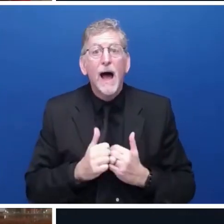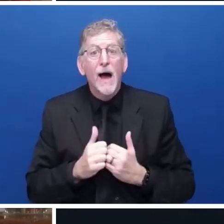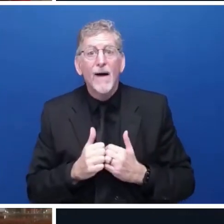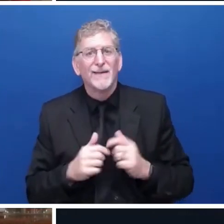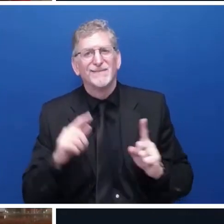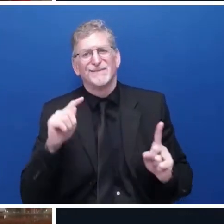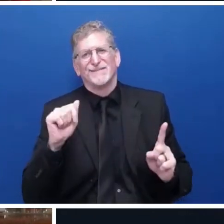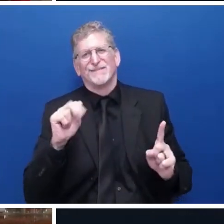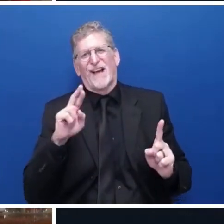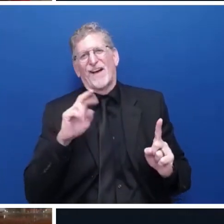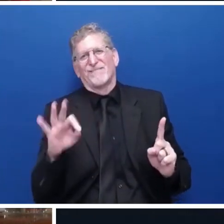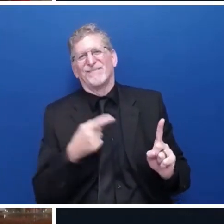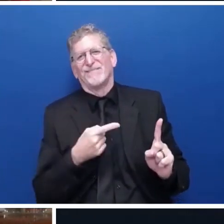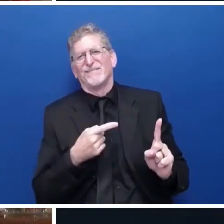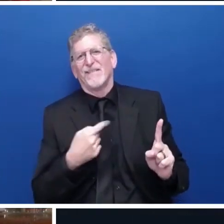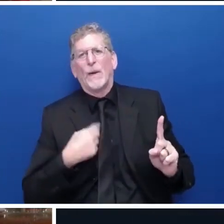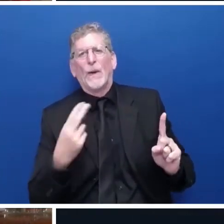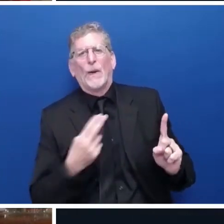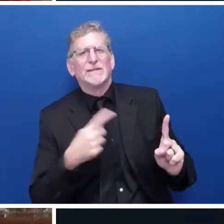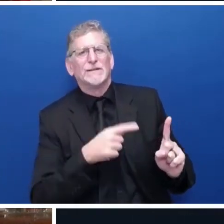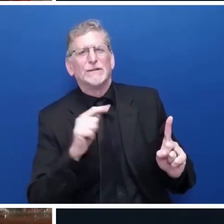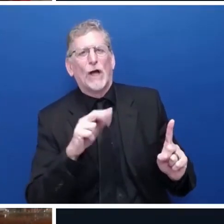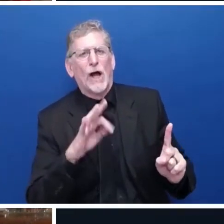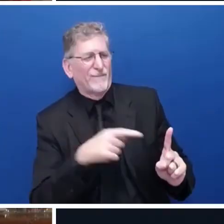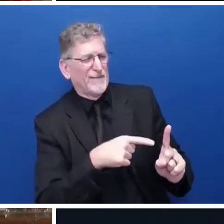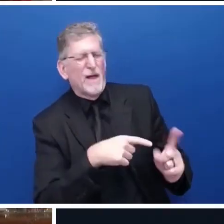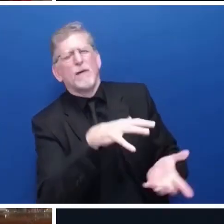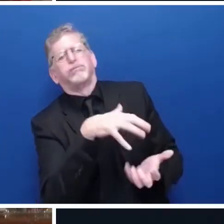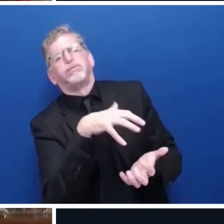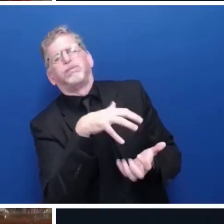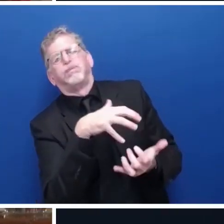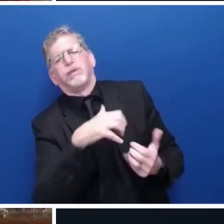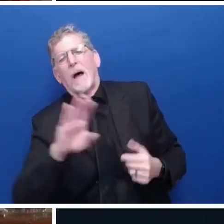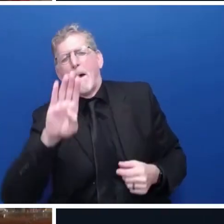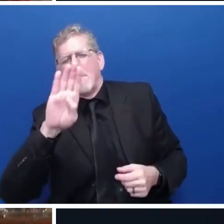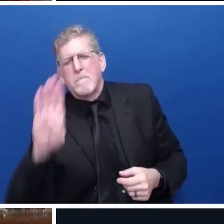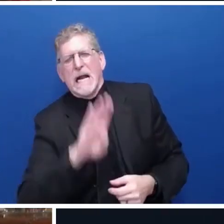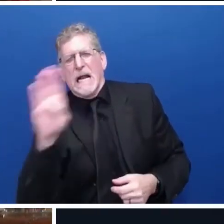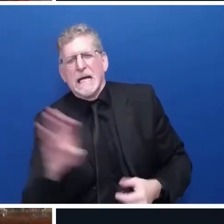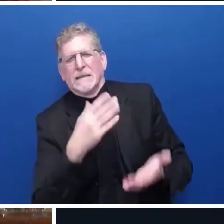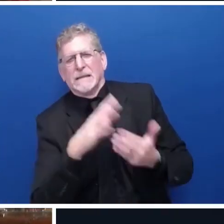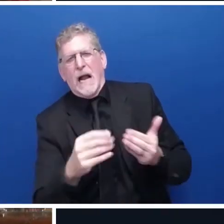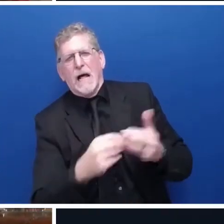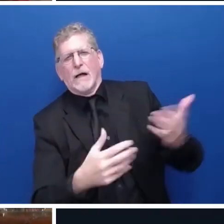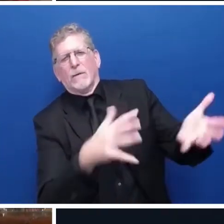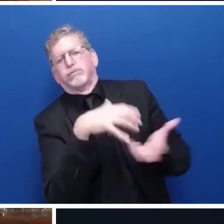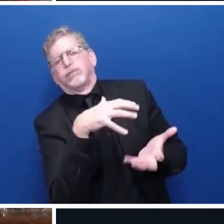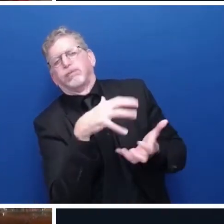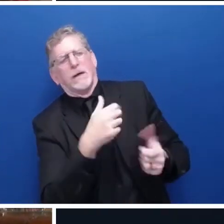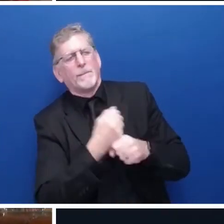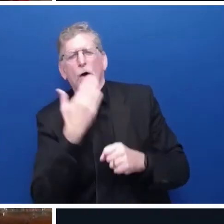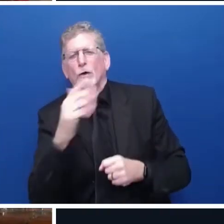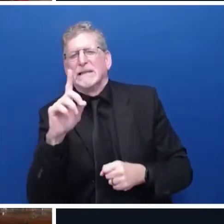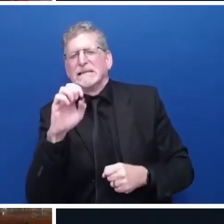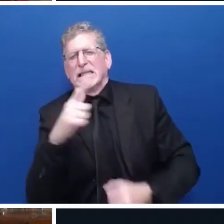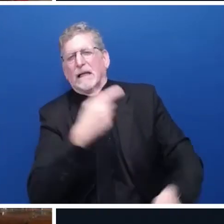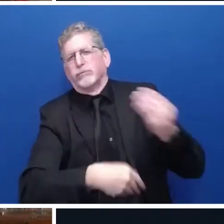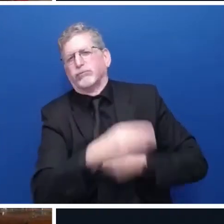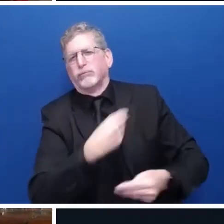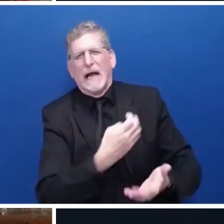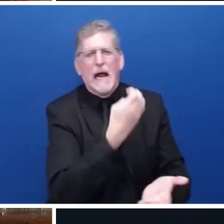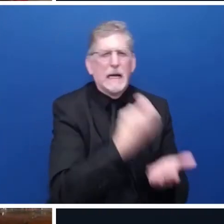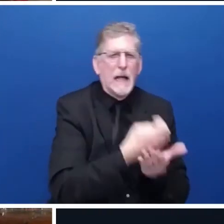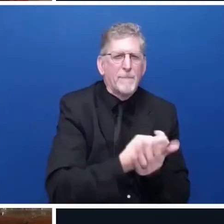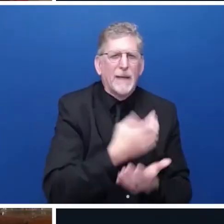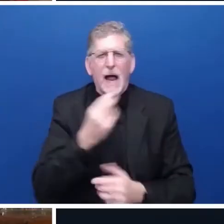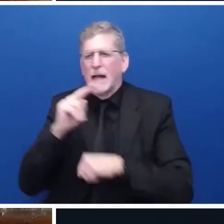deals for our country, both economically and on a national security basis. Everything was working well. Countries